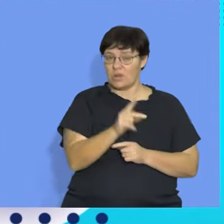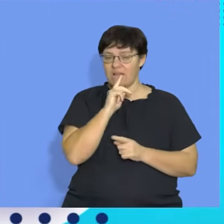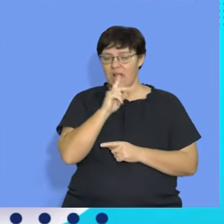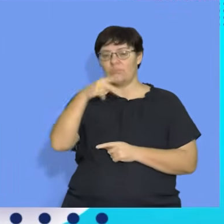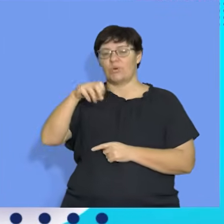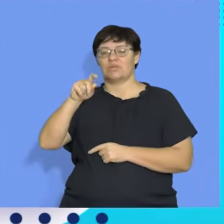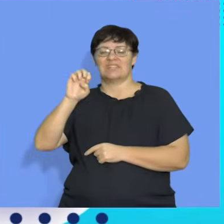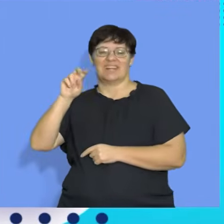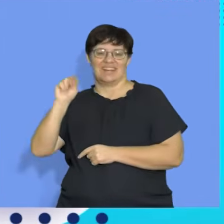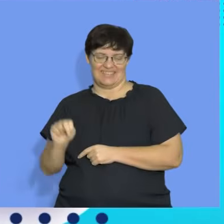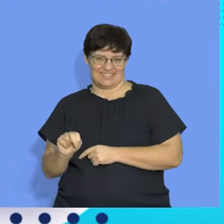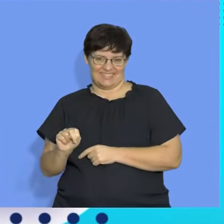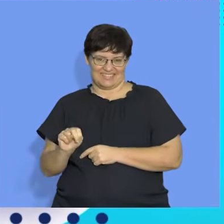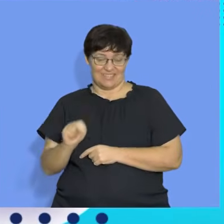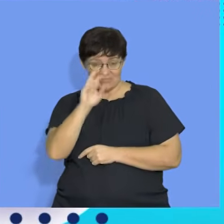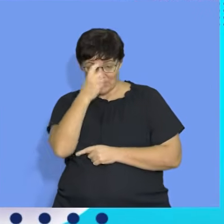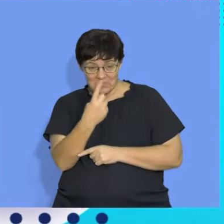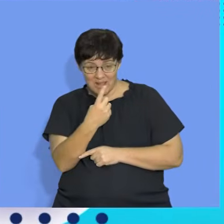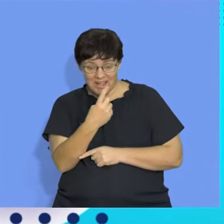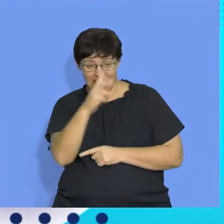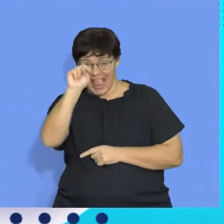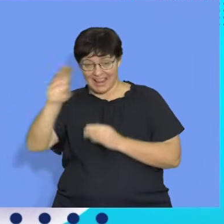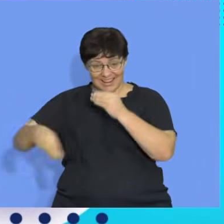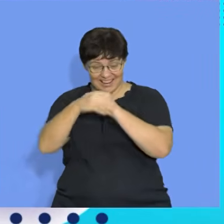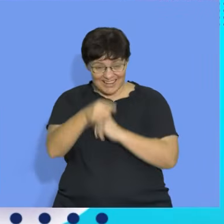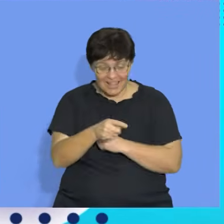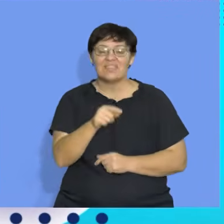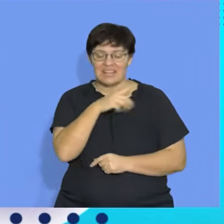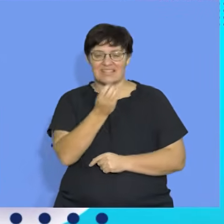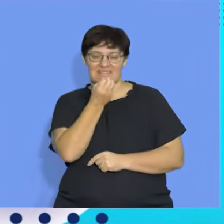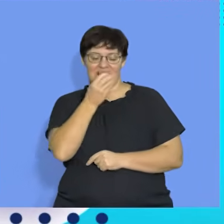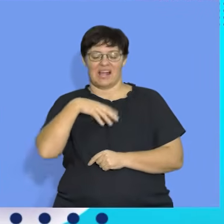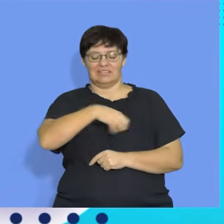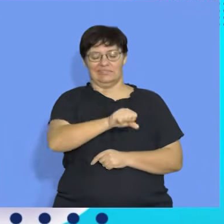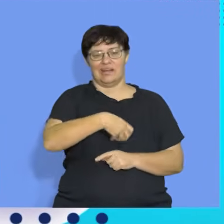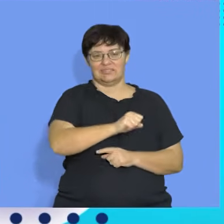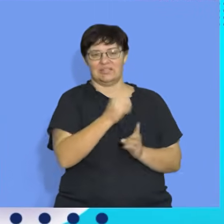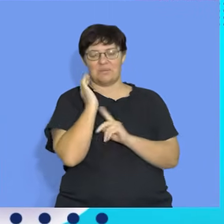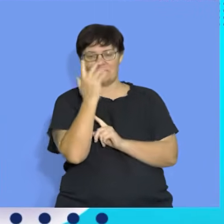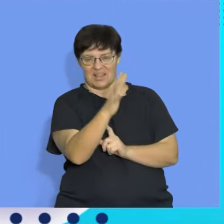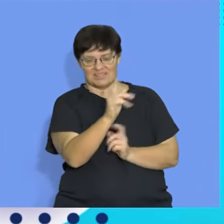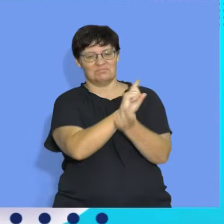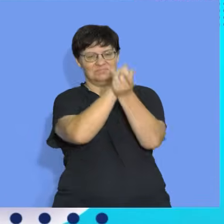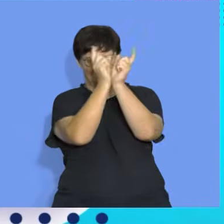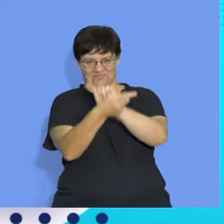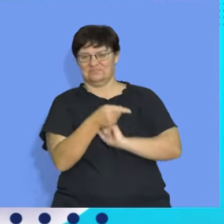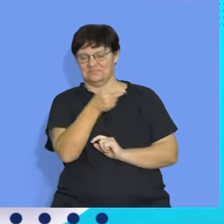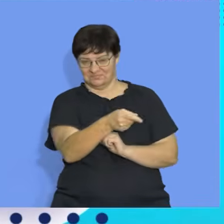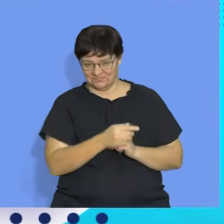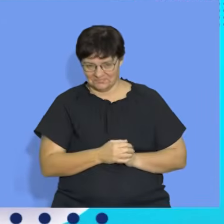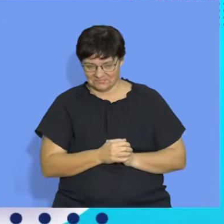that's how animals, right, need to eat the protein, the plants that have been able to convert that nitrogen.